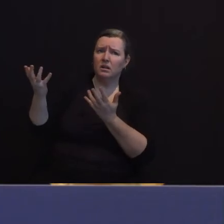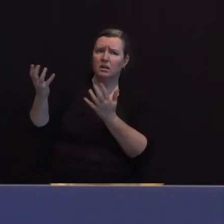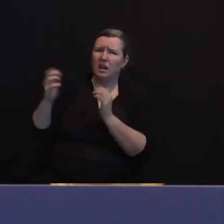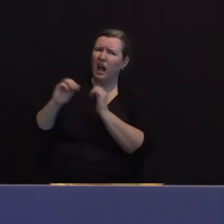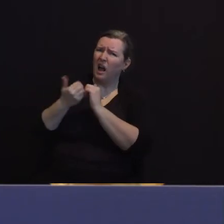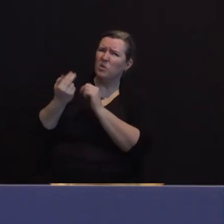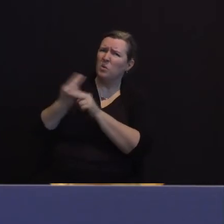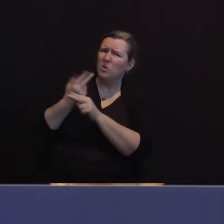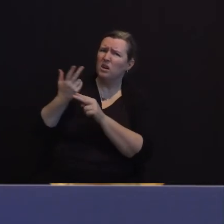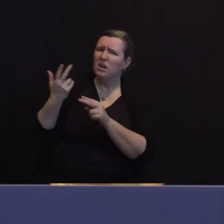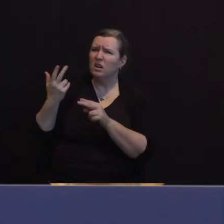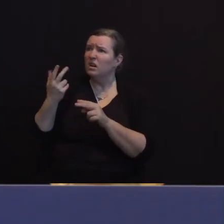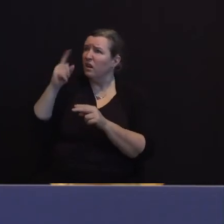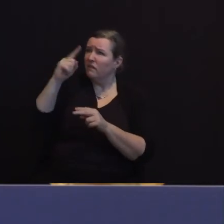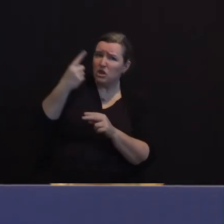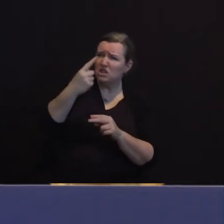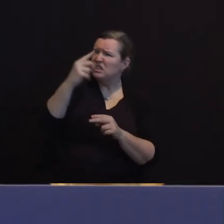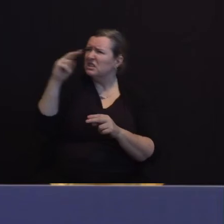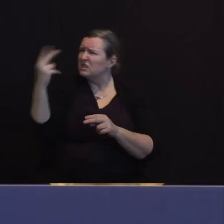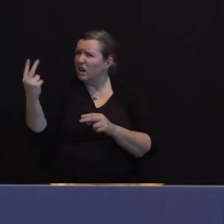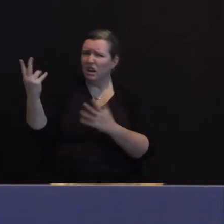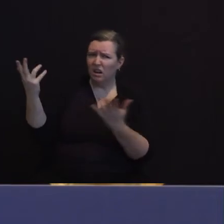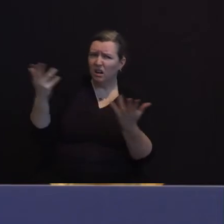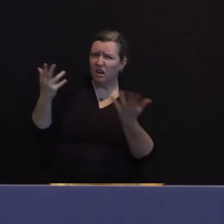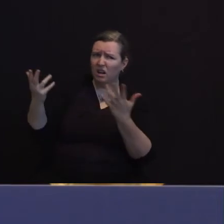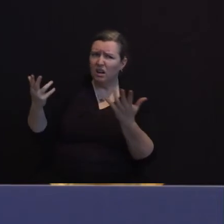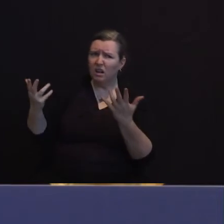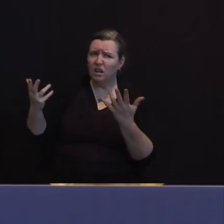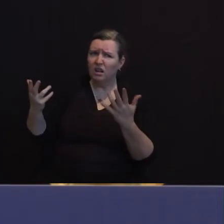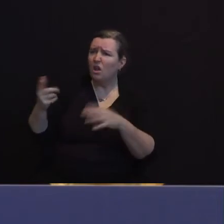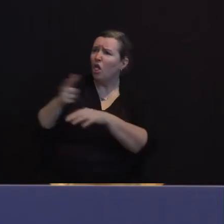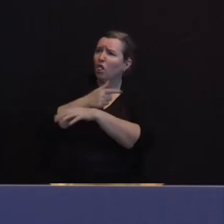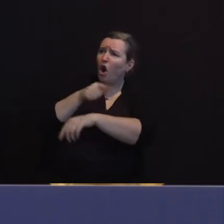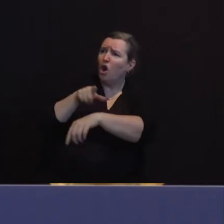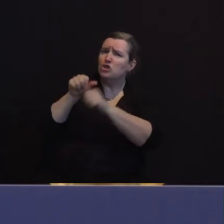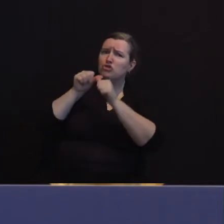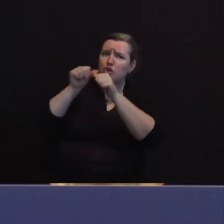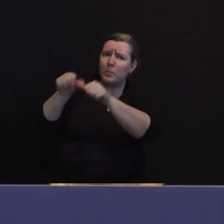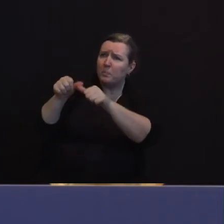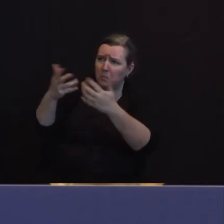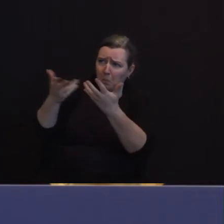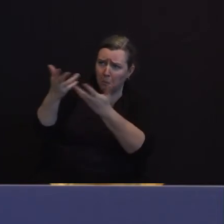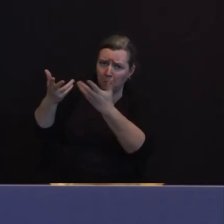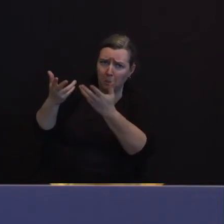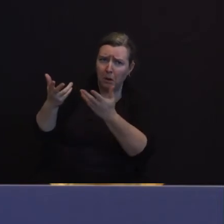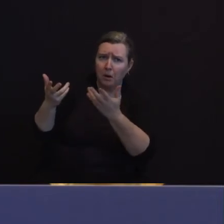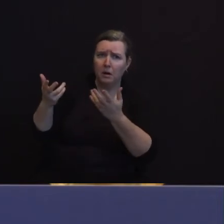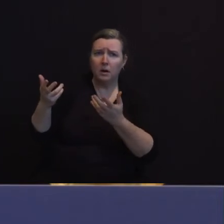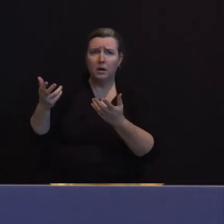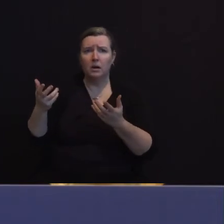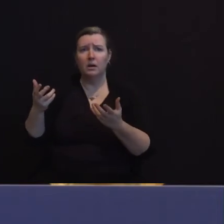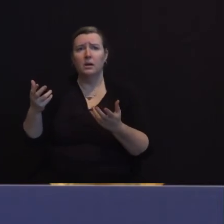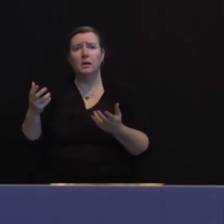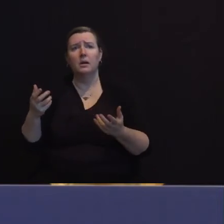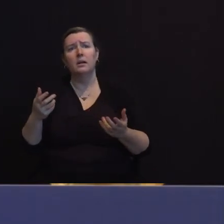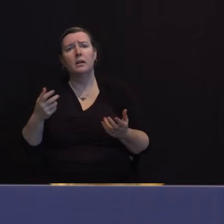doses, second doses, long-term care? I could answer that. I believe it's 130,000 for the next 3 weeks. Is